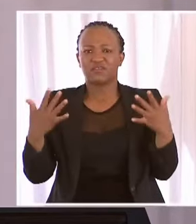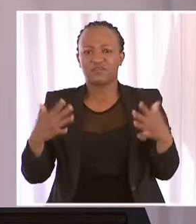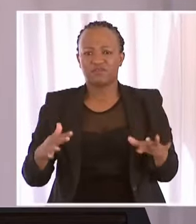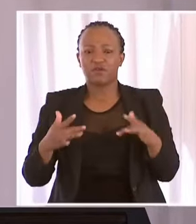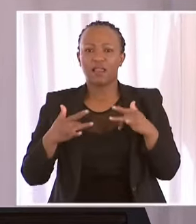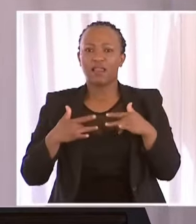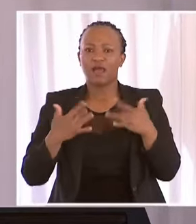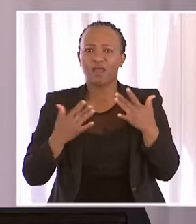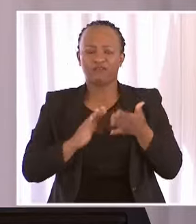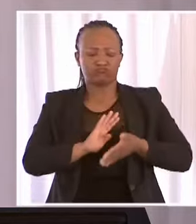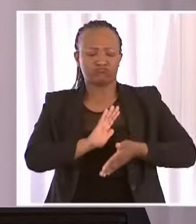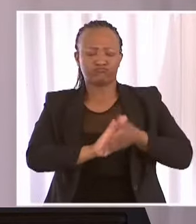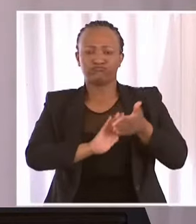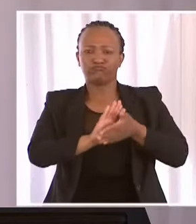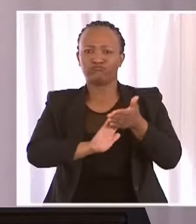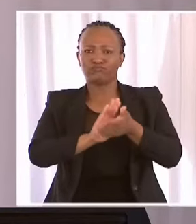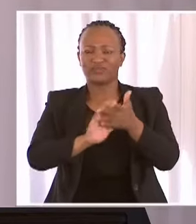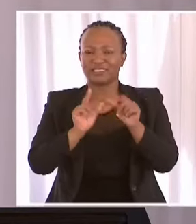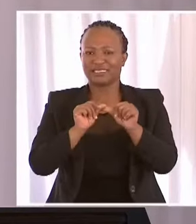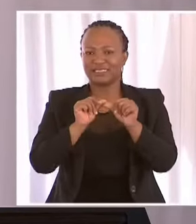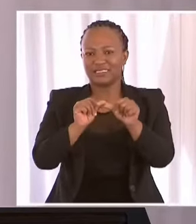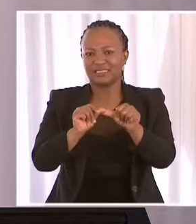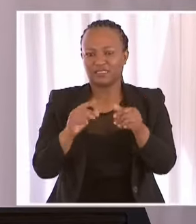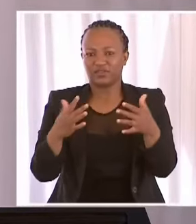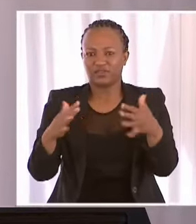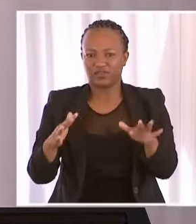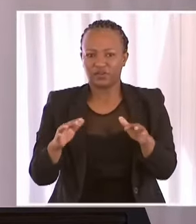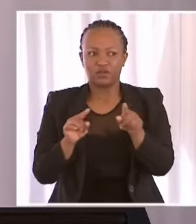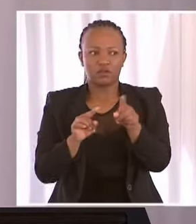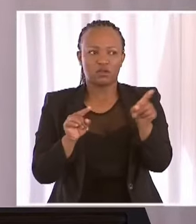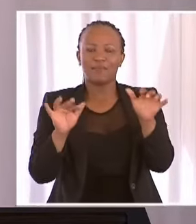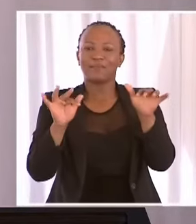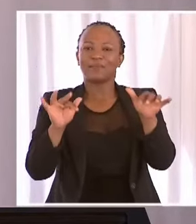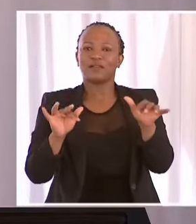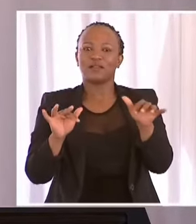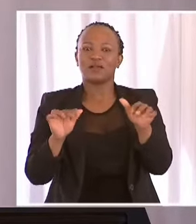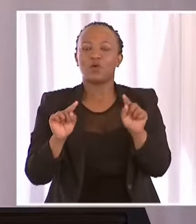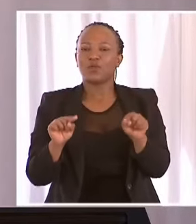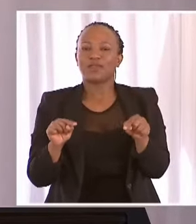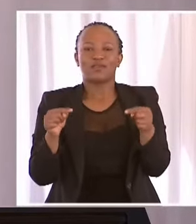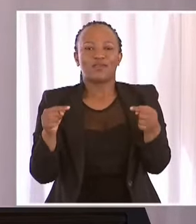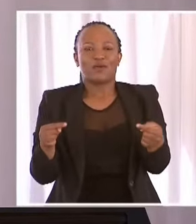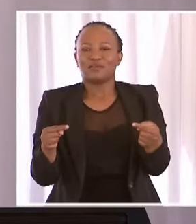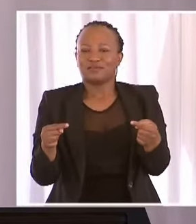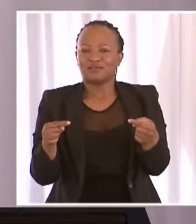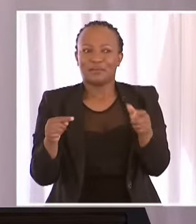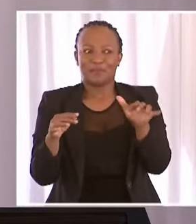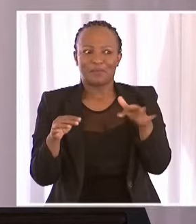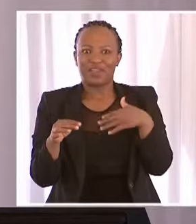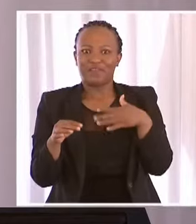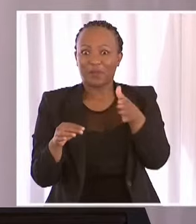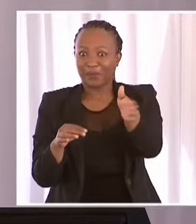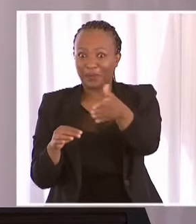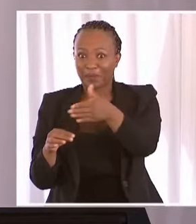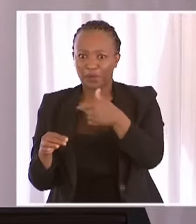their lives. And those are the ones we cannot do without.